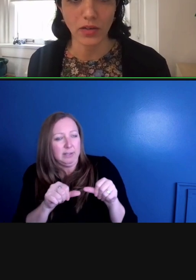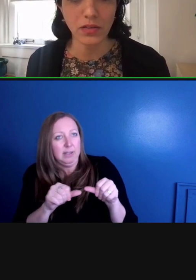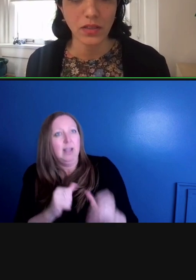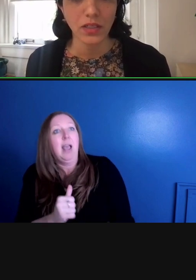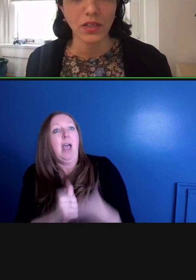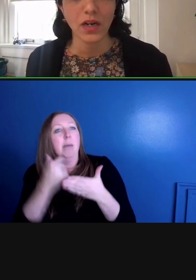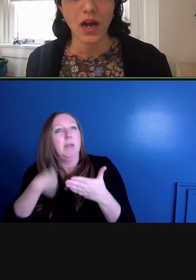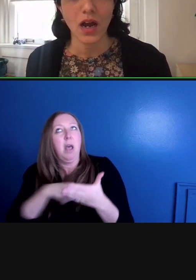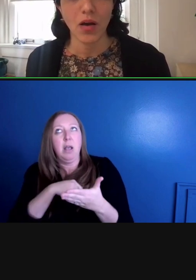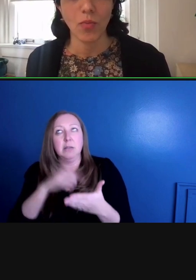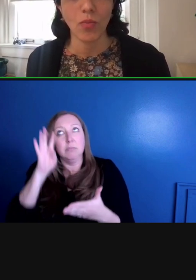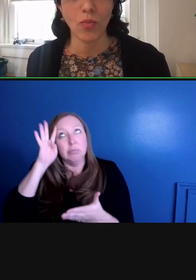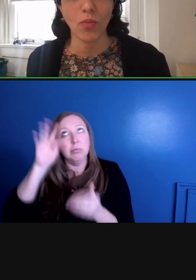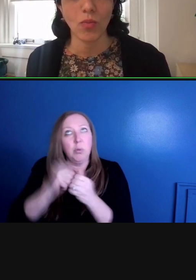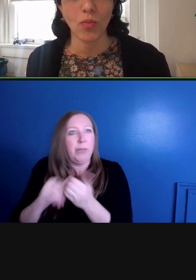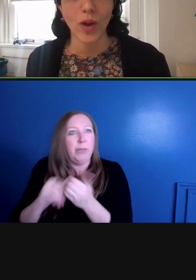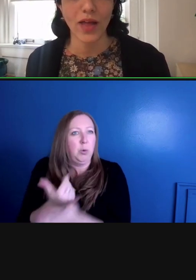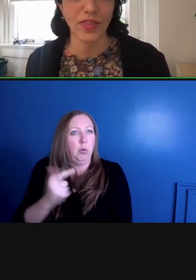network model.